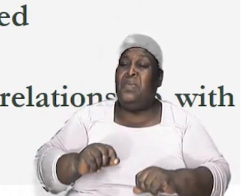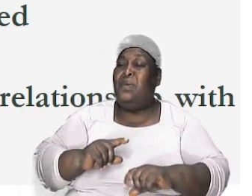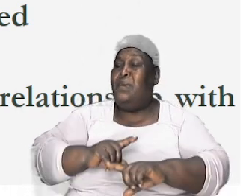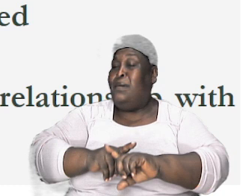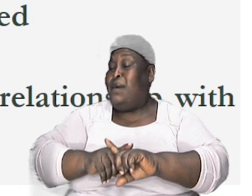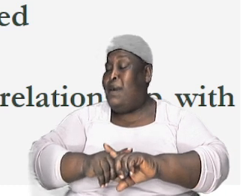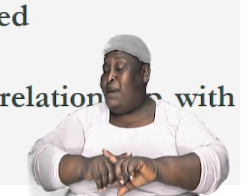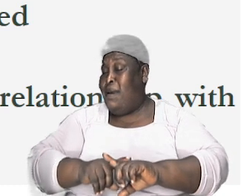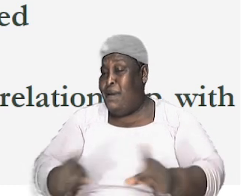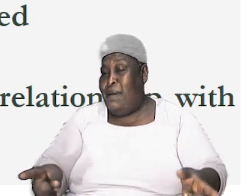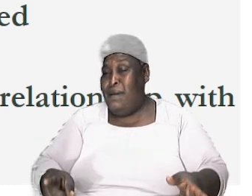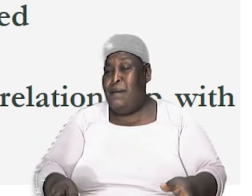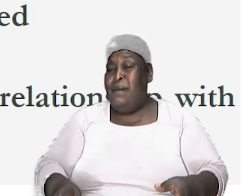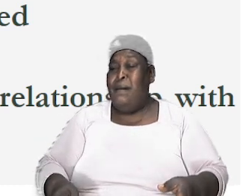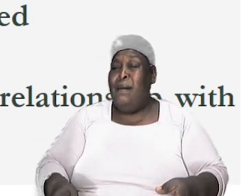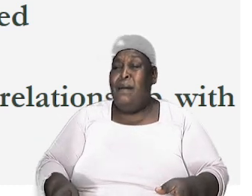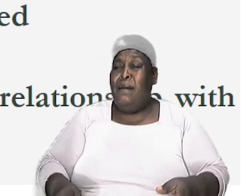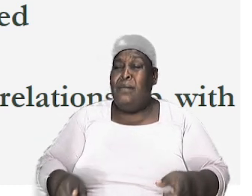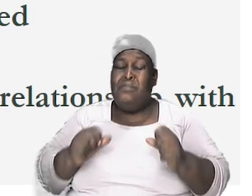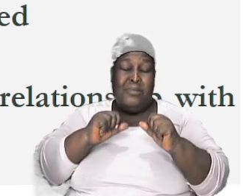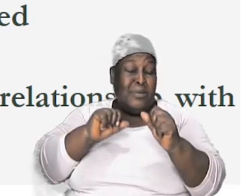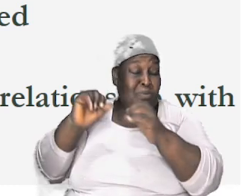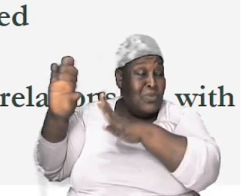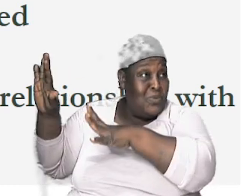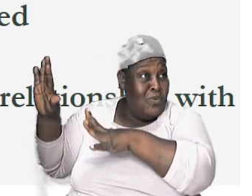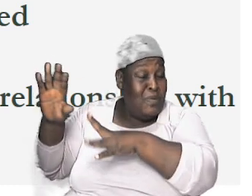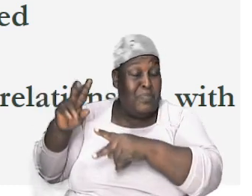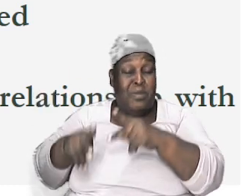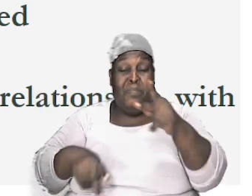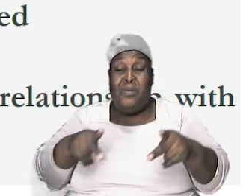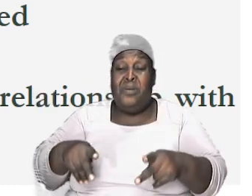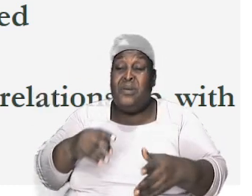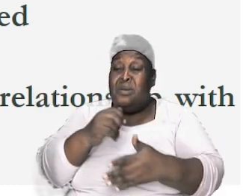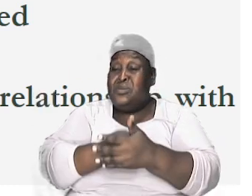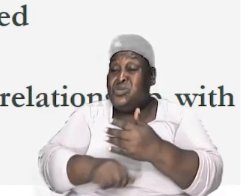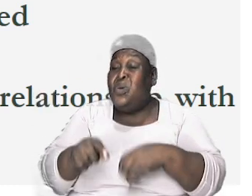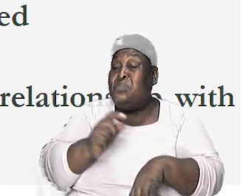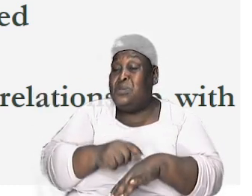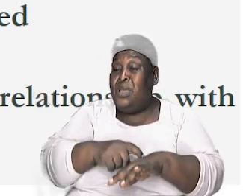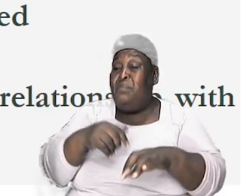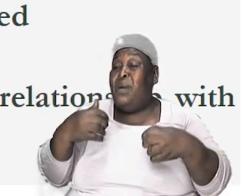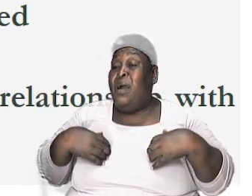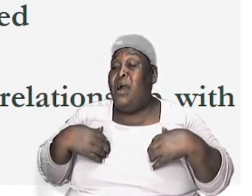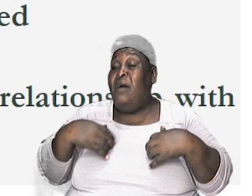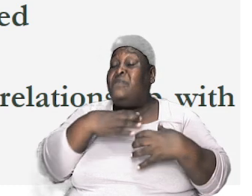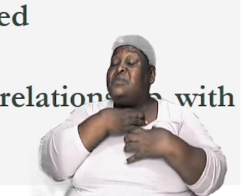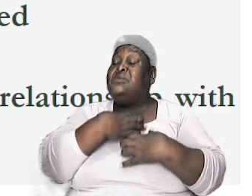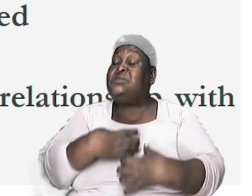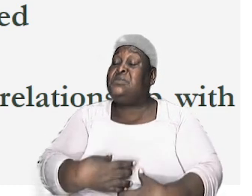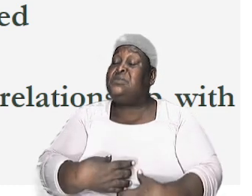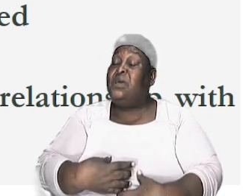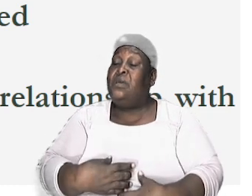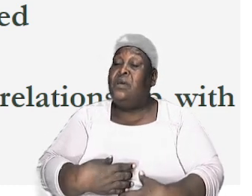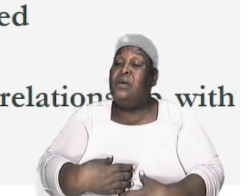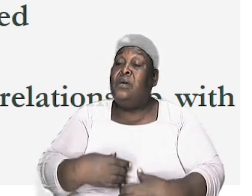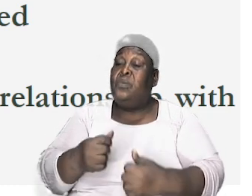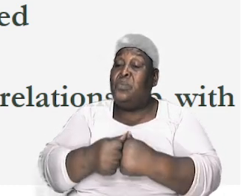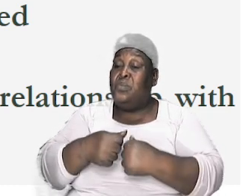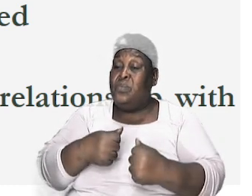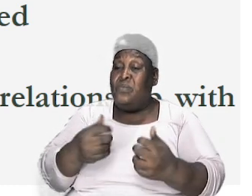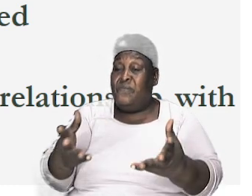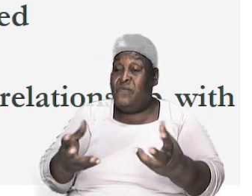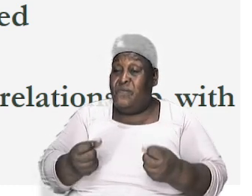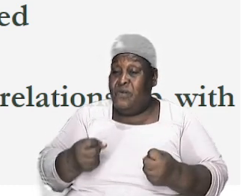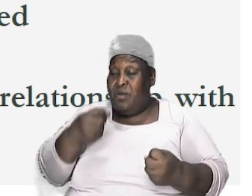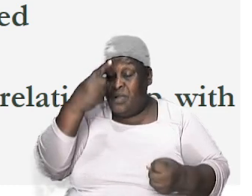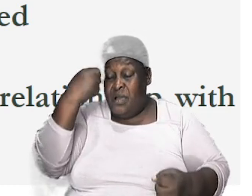people. Because sometimes they have a desire. The truth be told, all they need is an encounter.